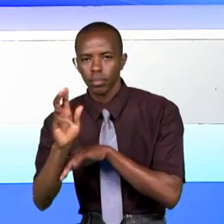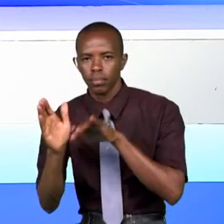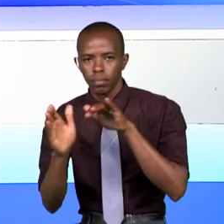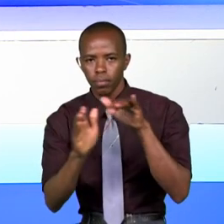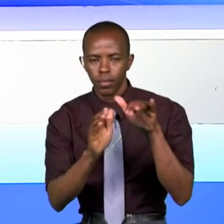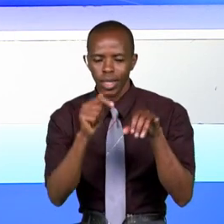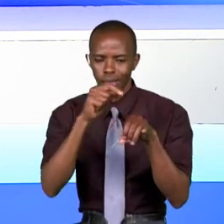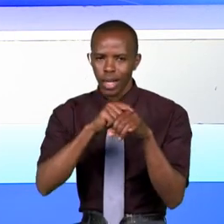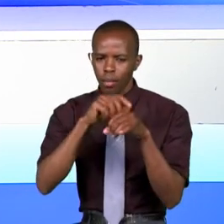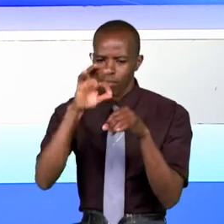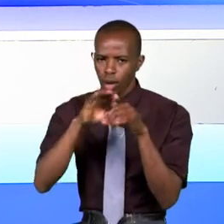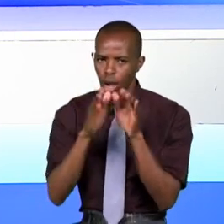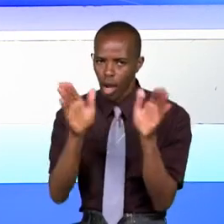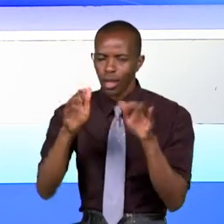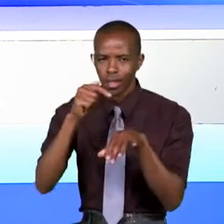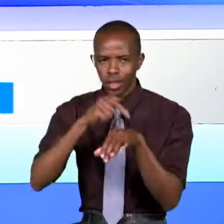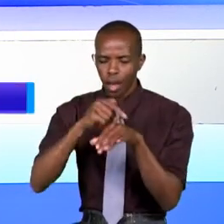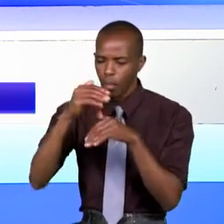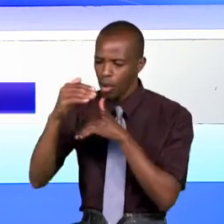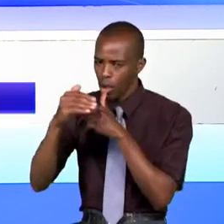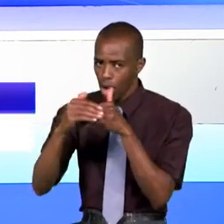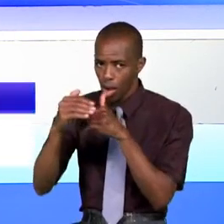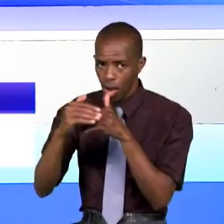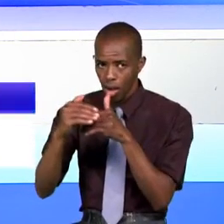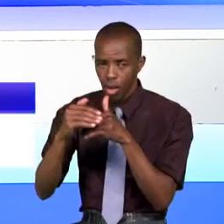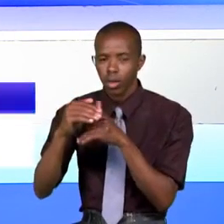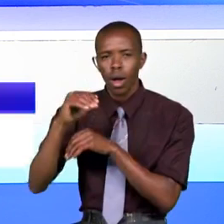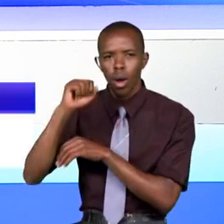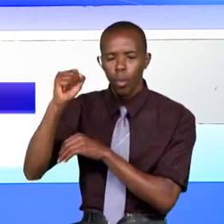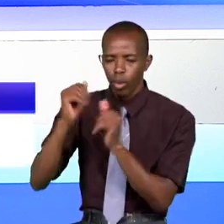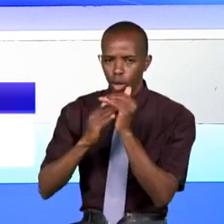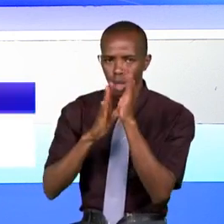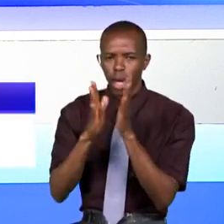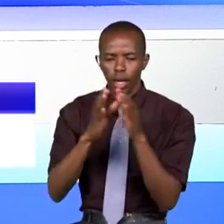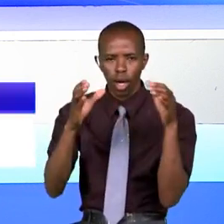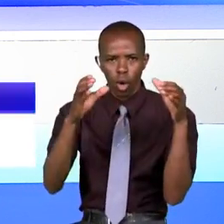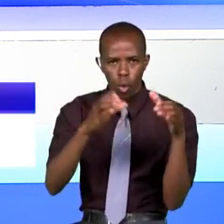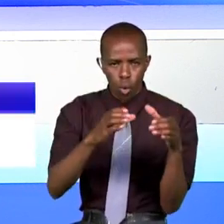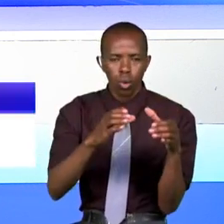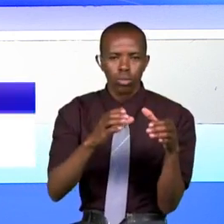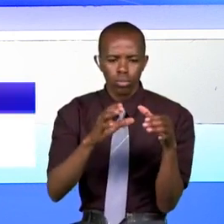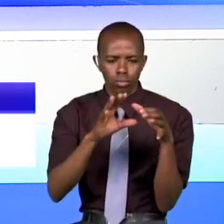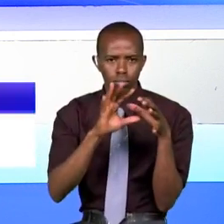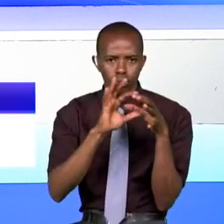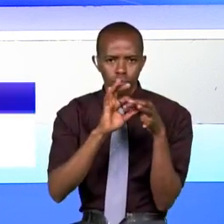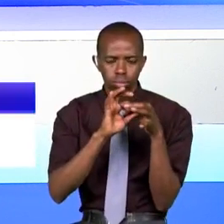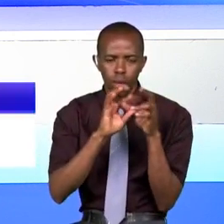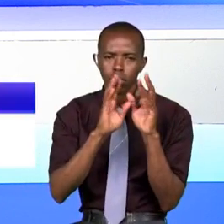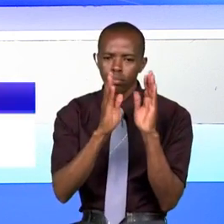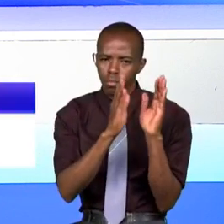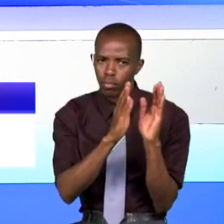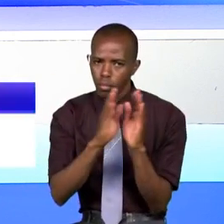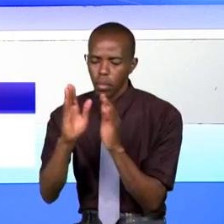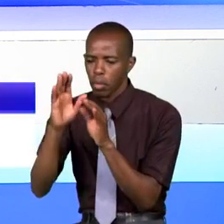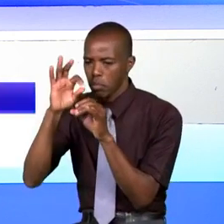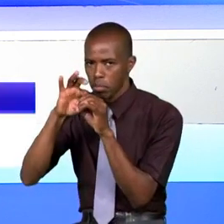as the general elections timer continues ticking. It's a race by political leaders and parties to shelve in a coalition in readiness for the polls.